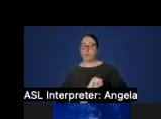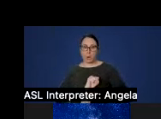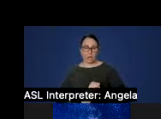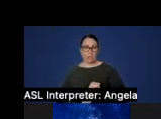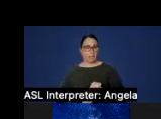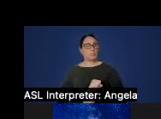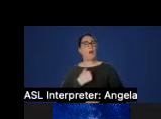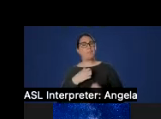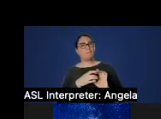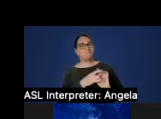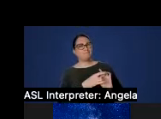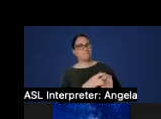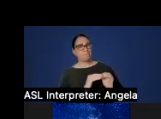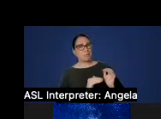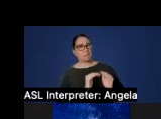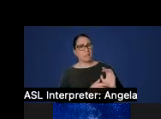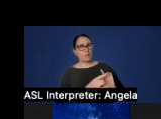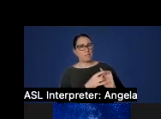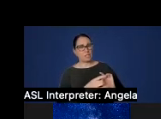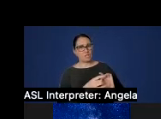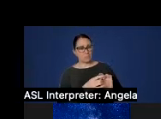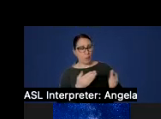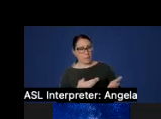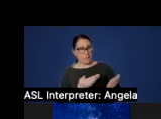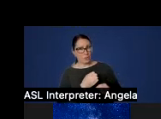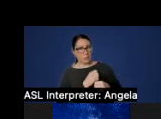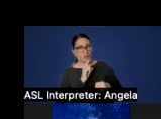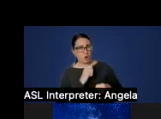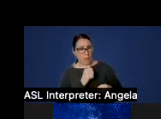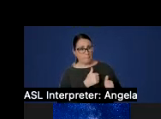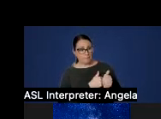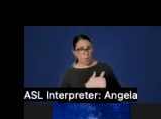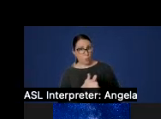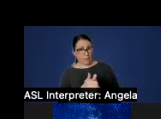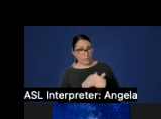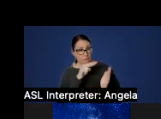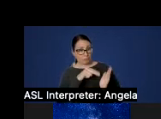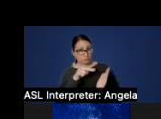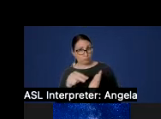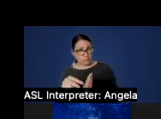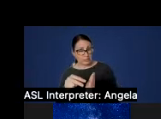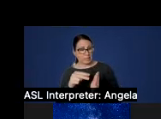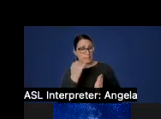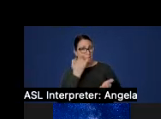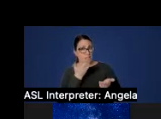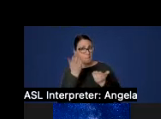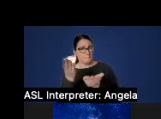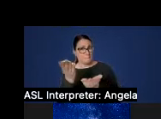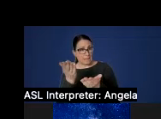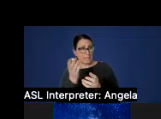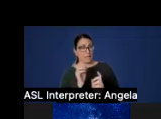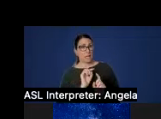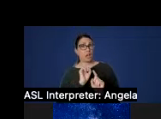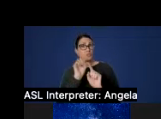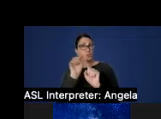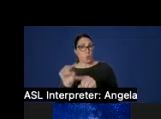to try to make sure, and I'm tracking these, you know, to make sure that if this is submitted, it's making it to the